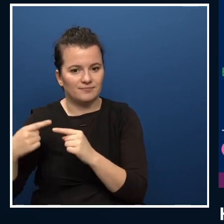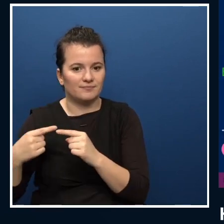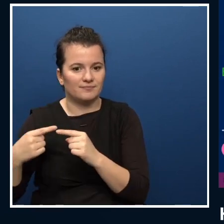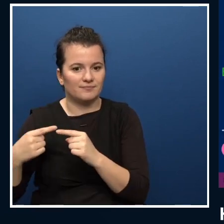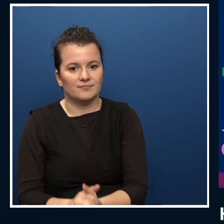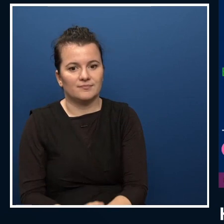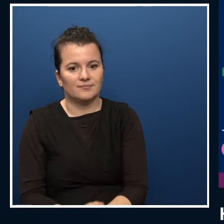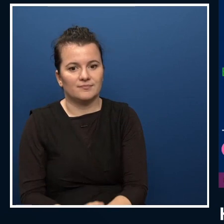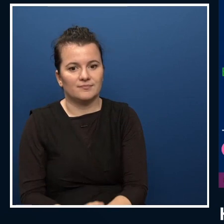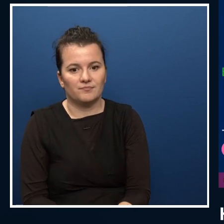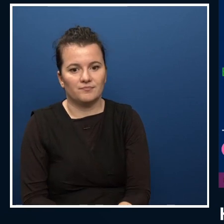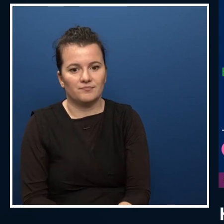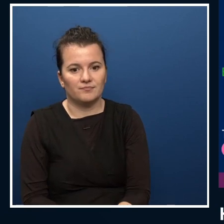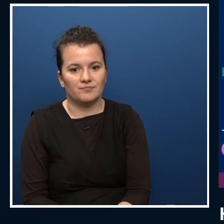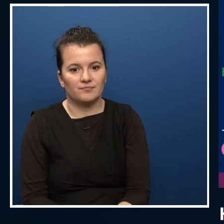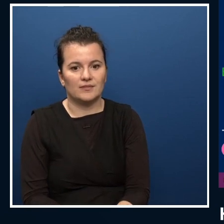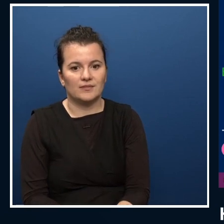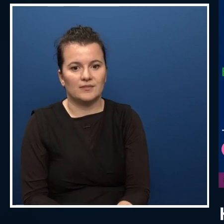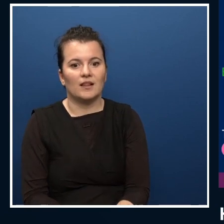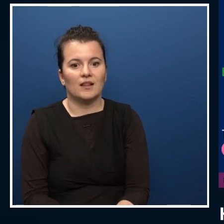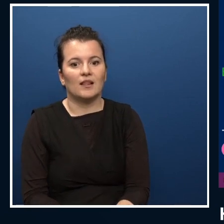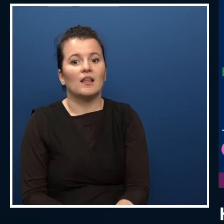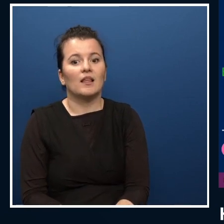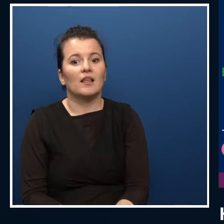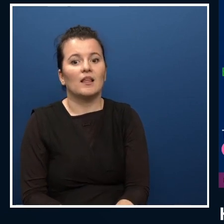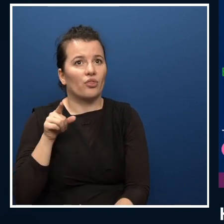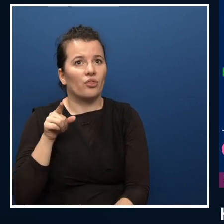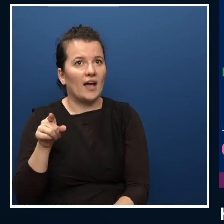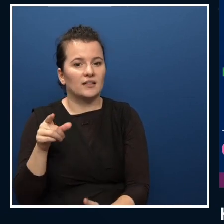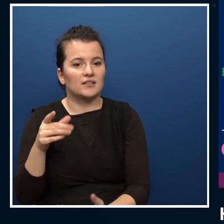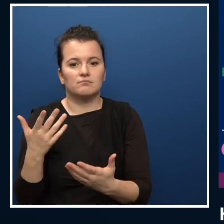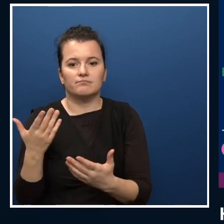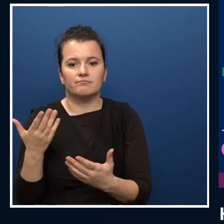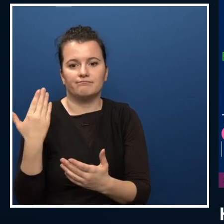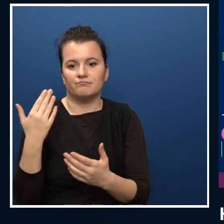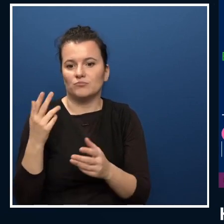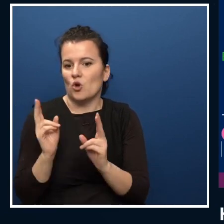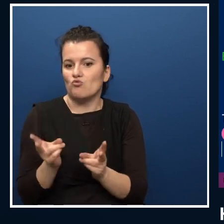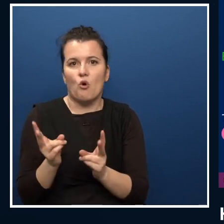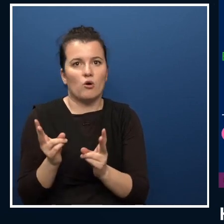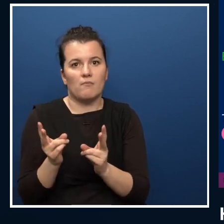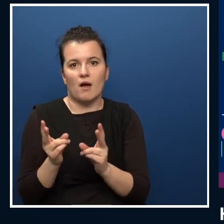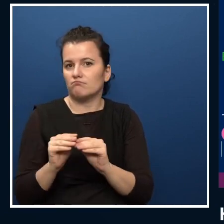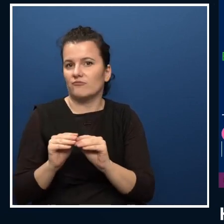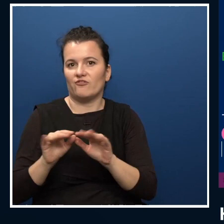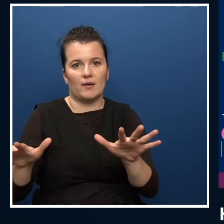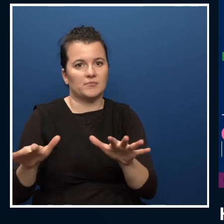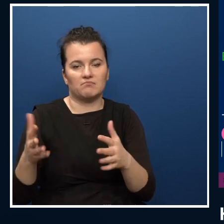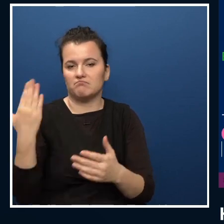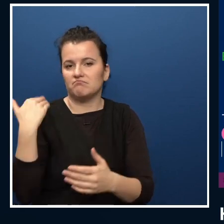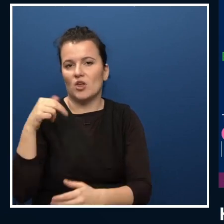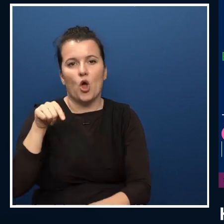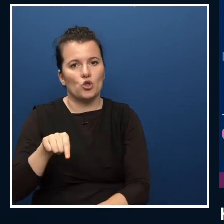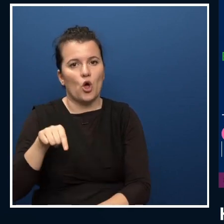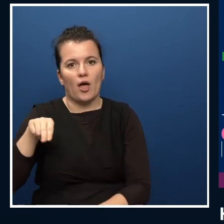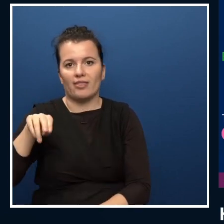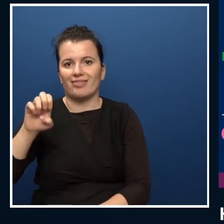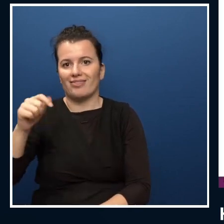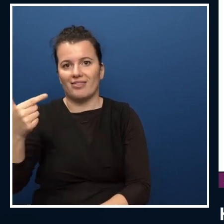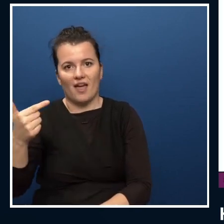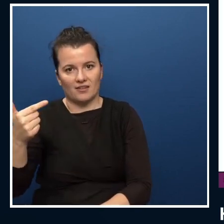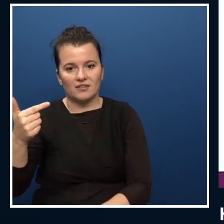was pretty straightforward. This was a simple website that I made in .NET, and because it was not doing